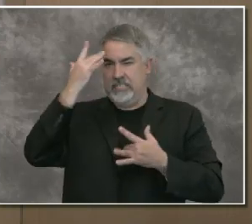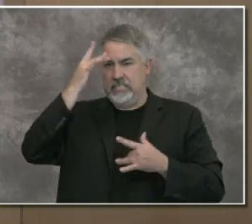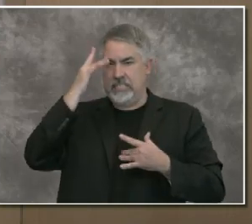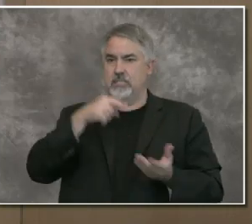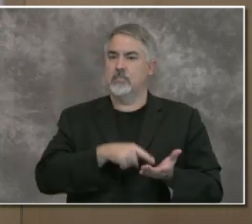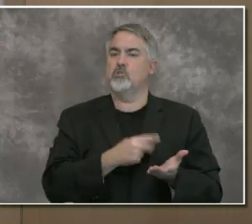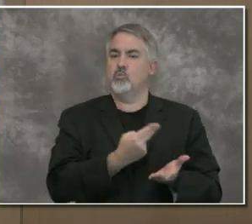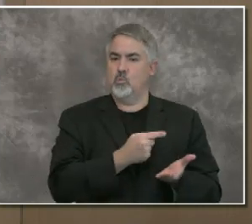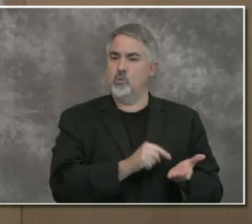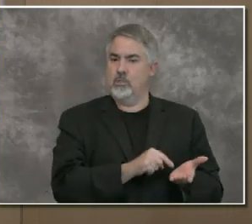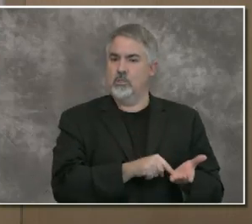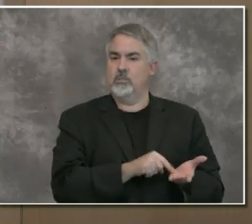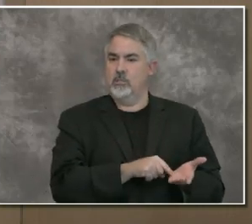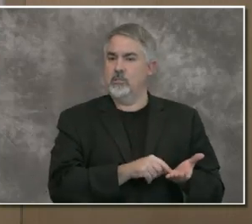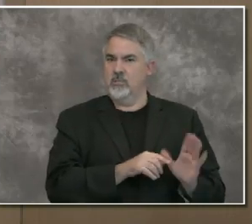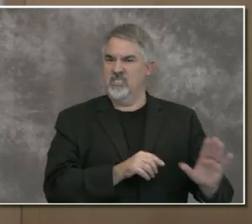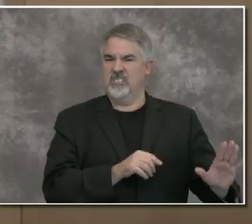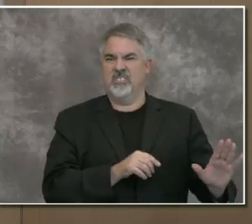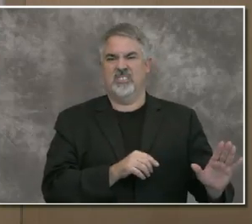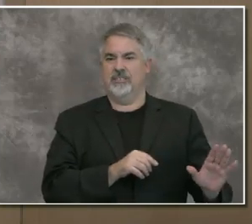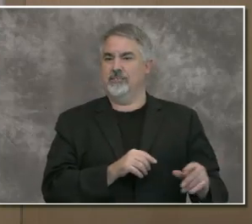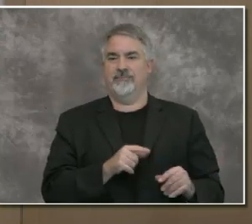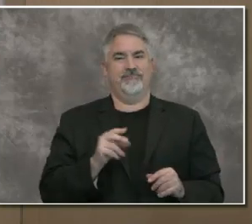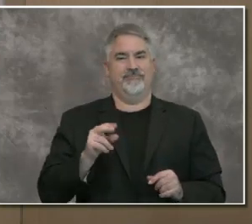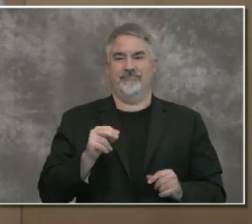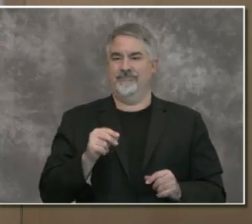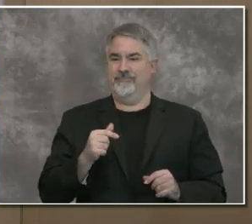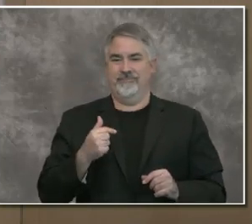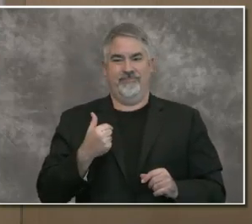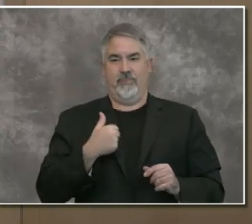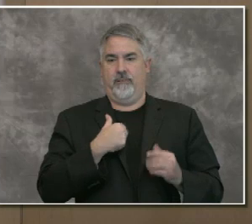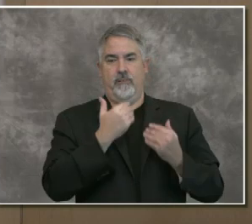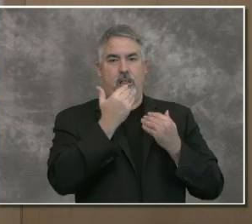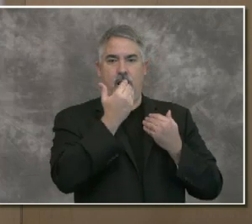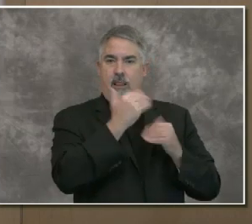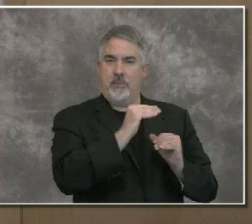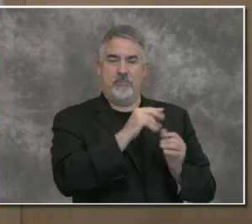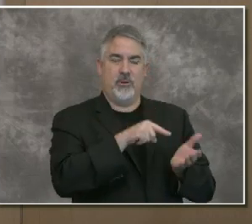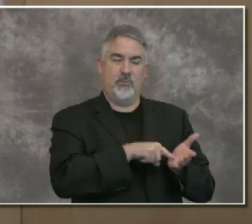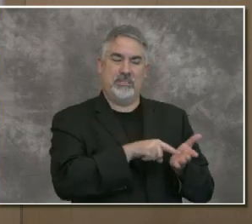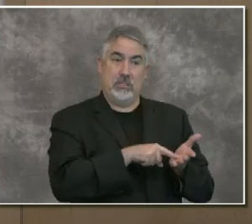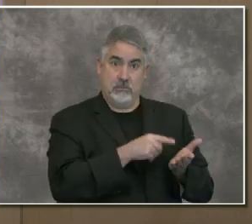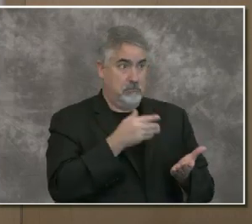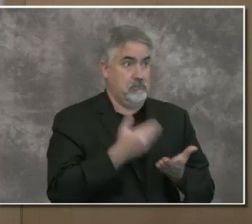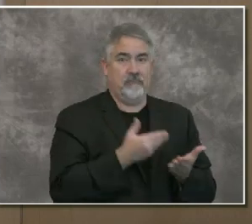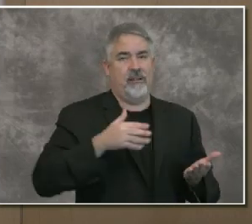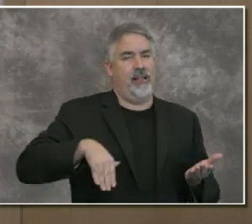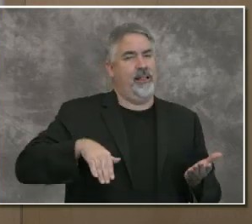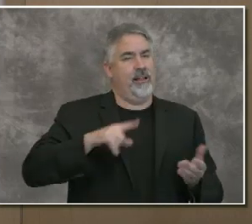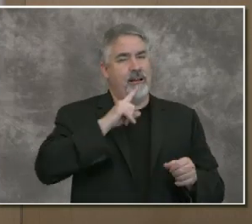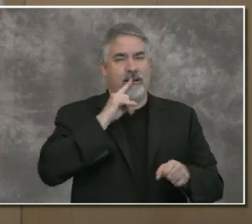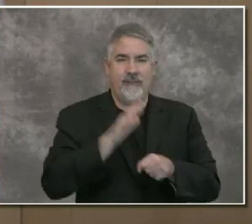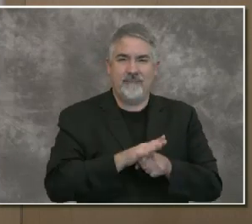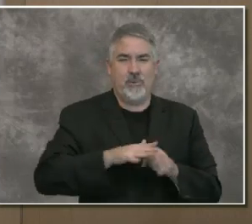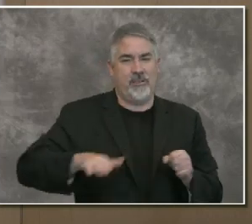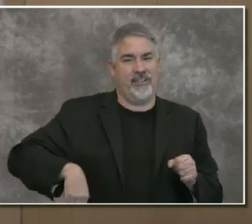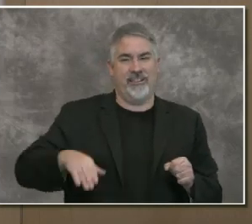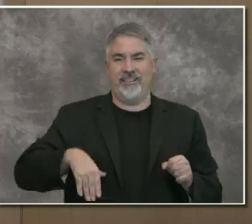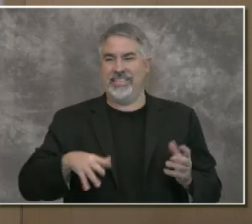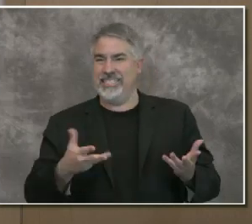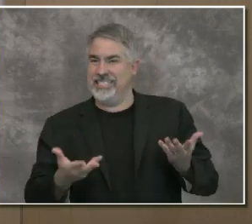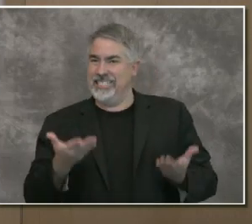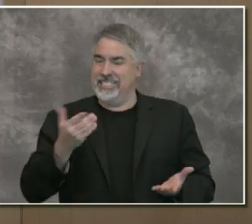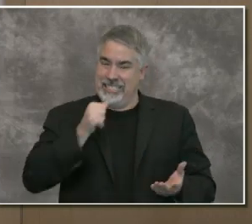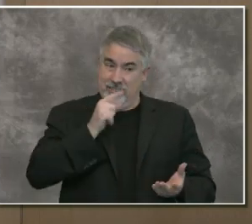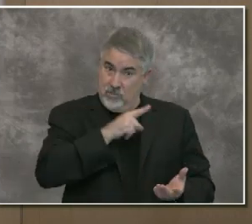There is limited research to support its evidence for its use in treating